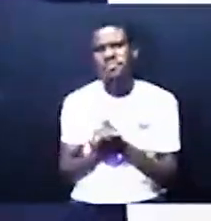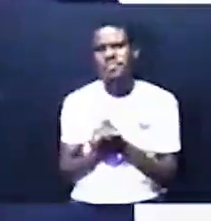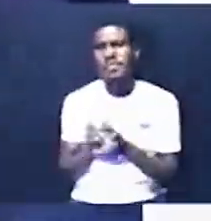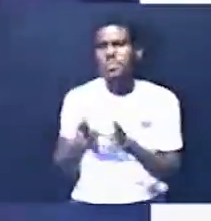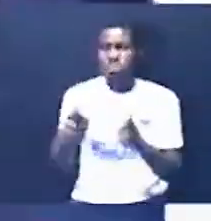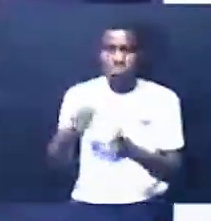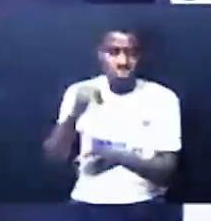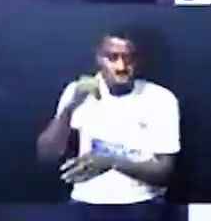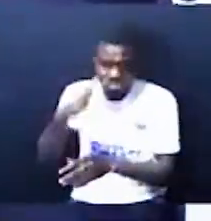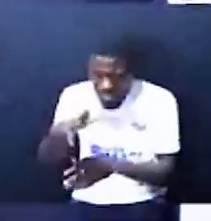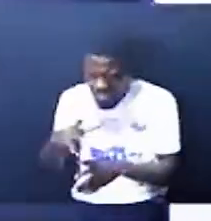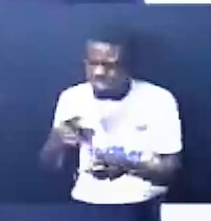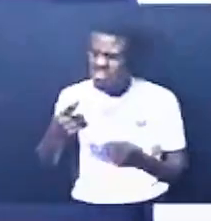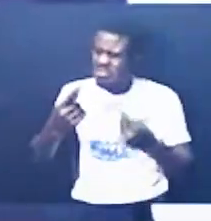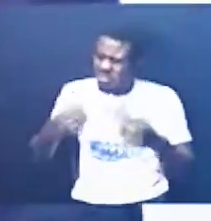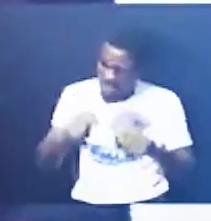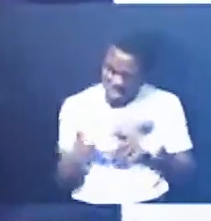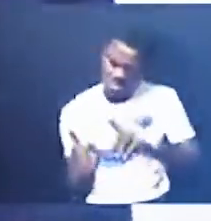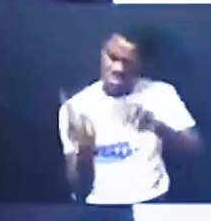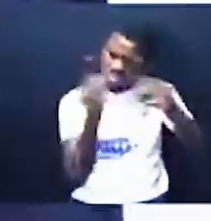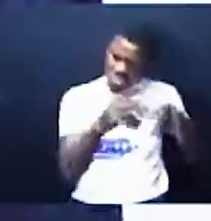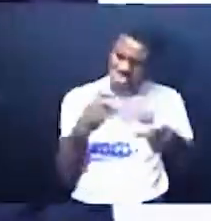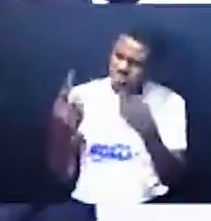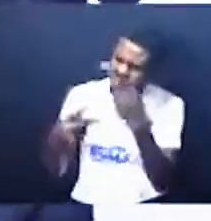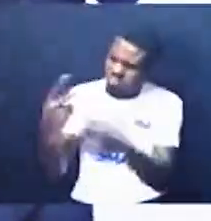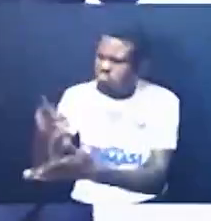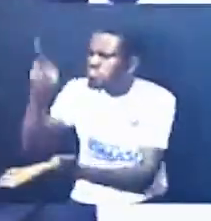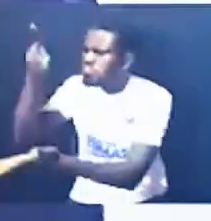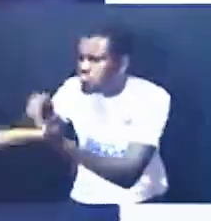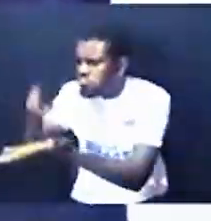sickness. So she started contacting